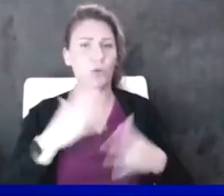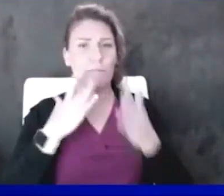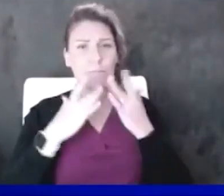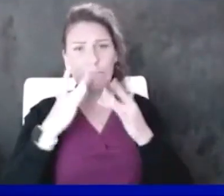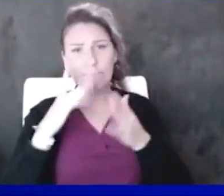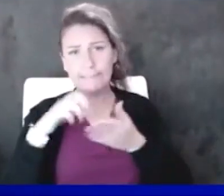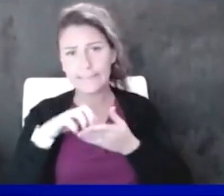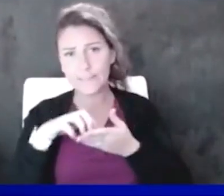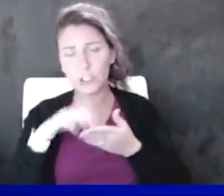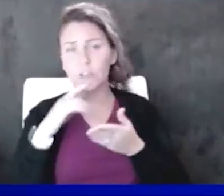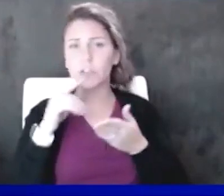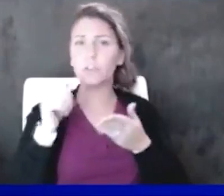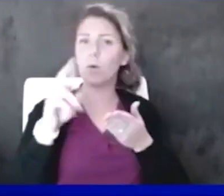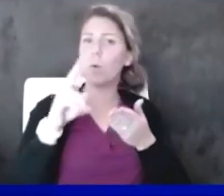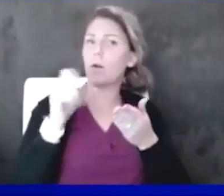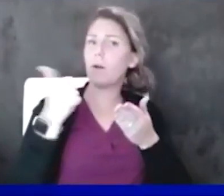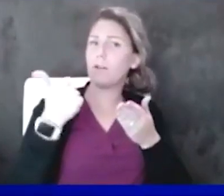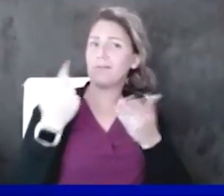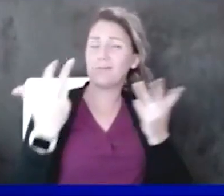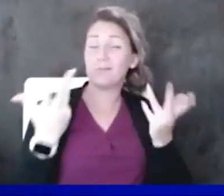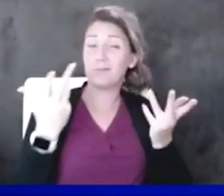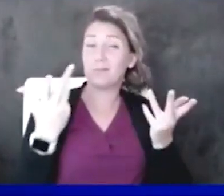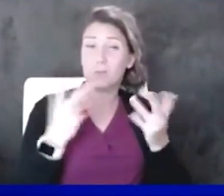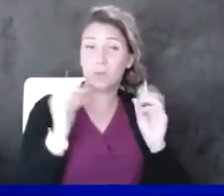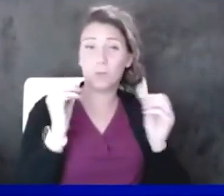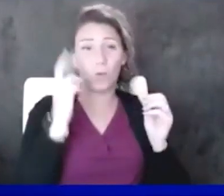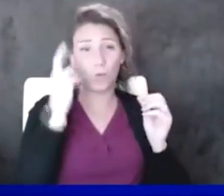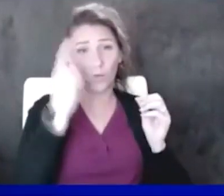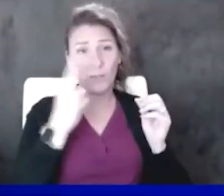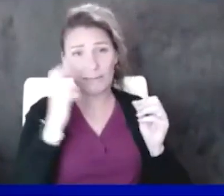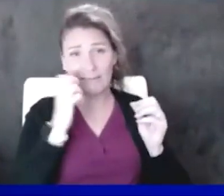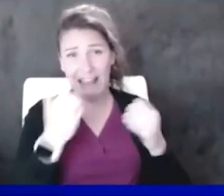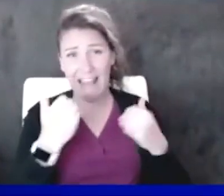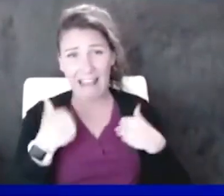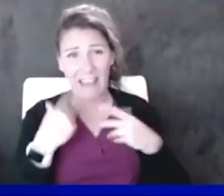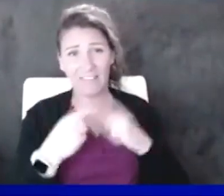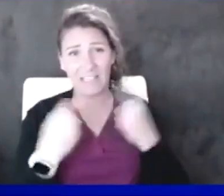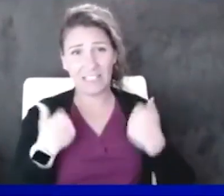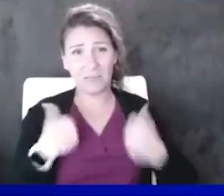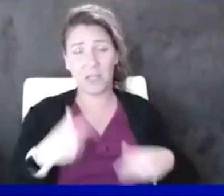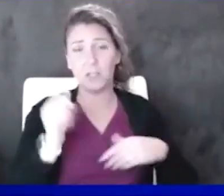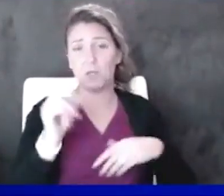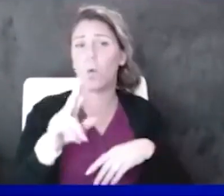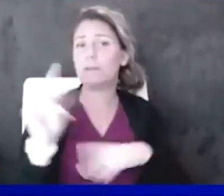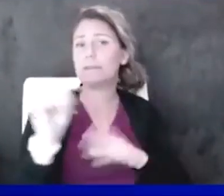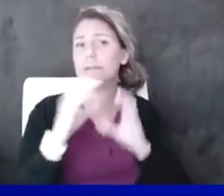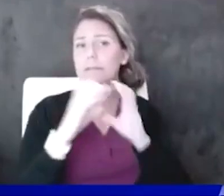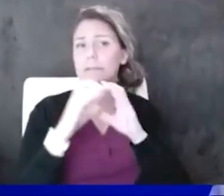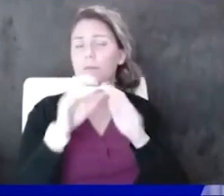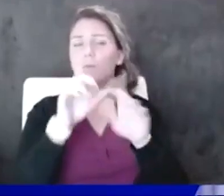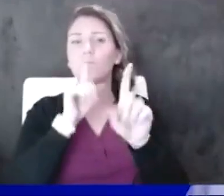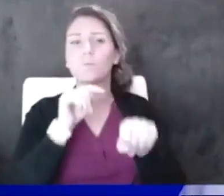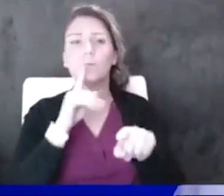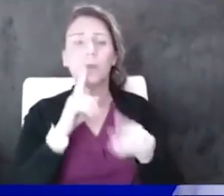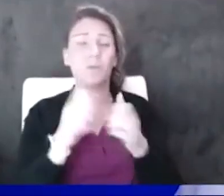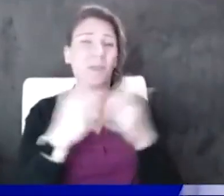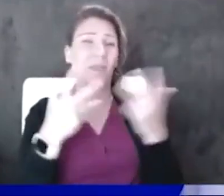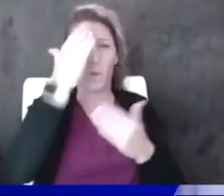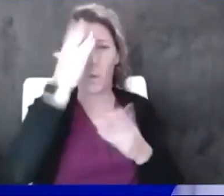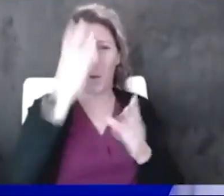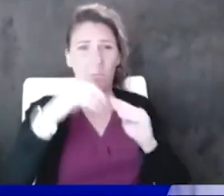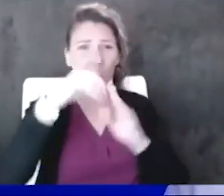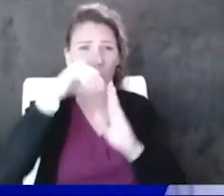there's probably no reason to expect that you wouldn't have antibodies or T-cell responses. And again, without knowing further medical history, can't really